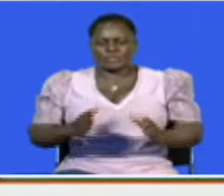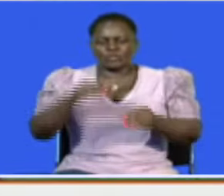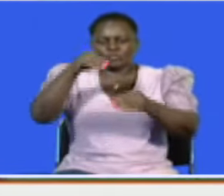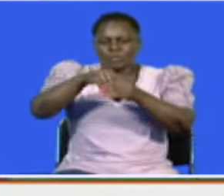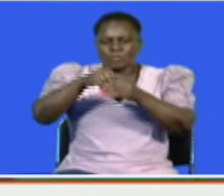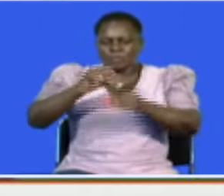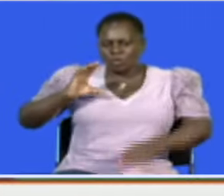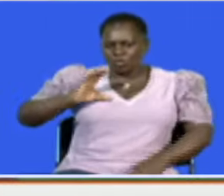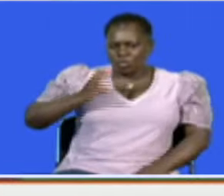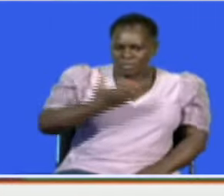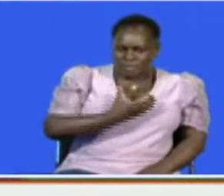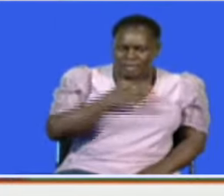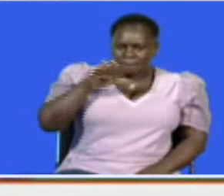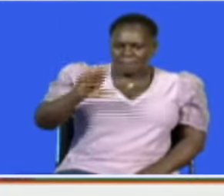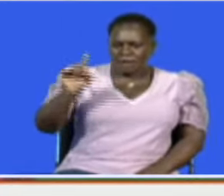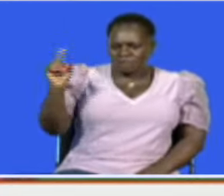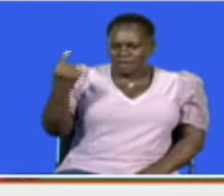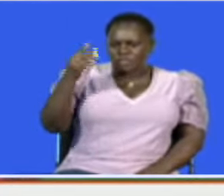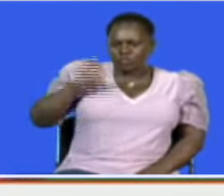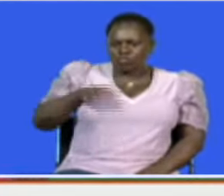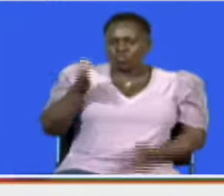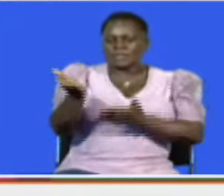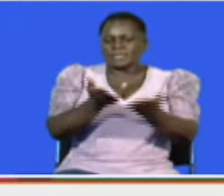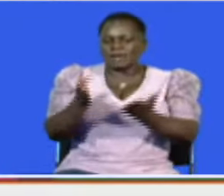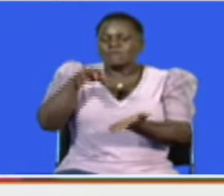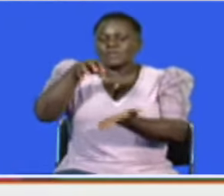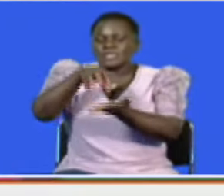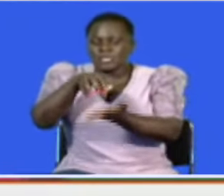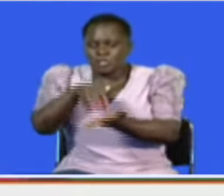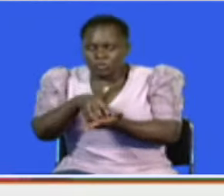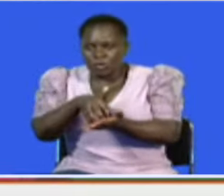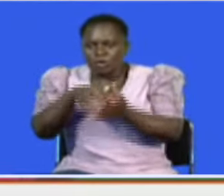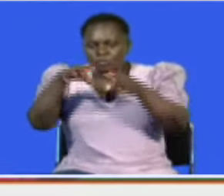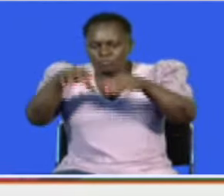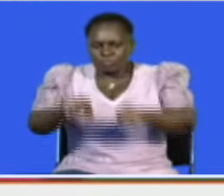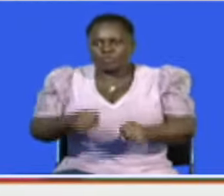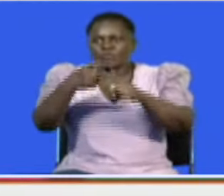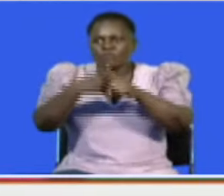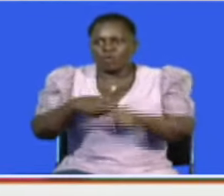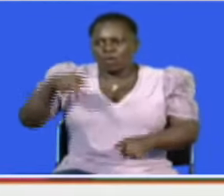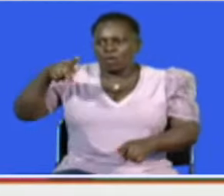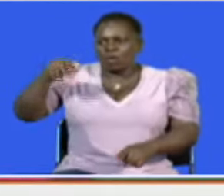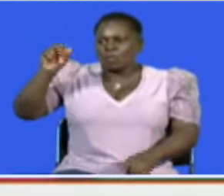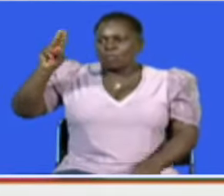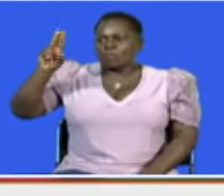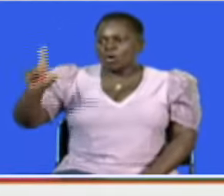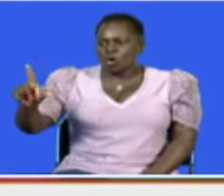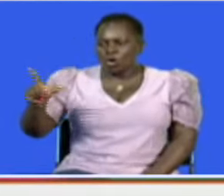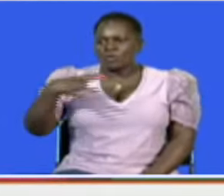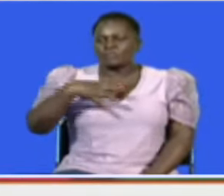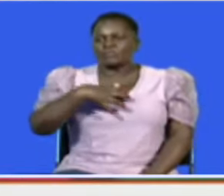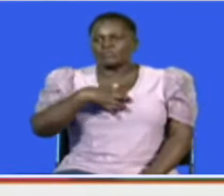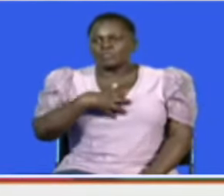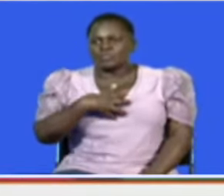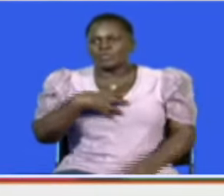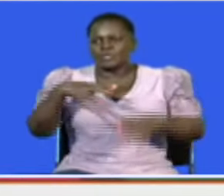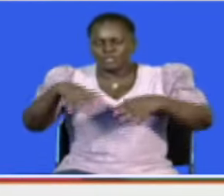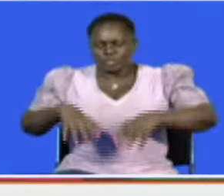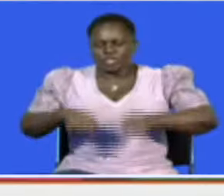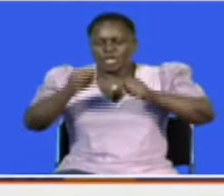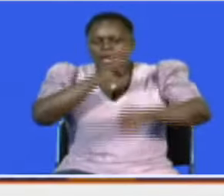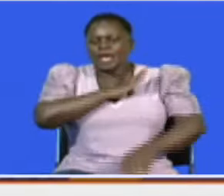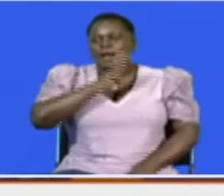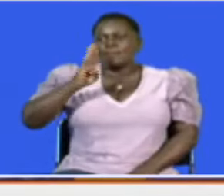Investment Committee. She is the first woman to serve in the position, taking over from Paul Kasimu, who has retired as chair of the